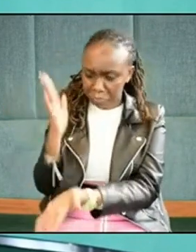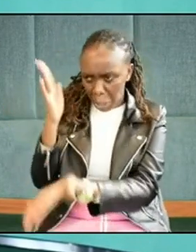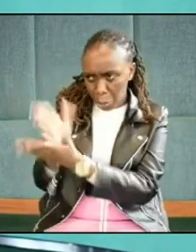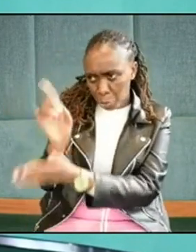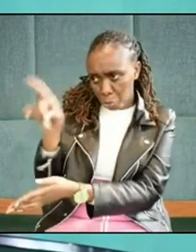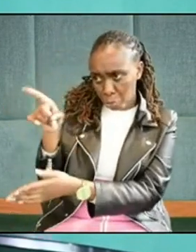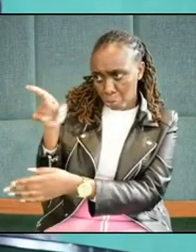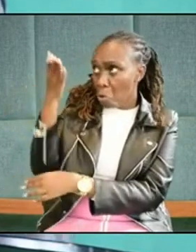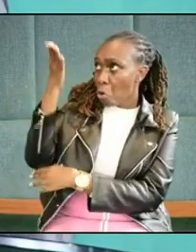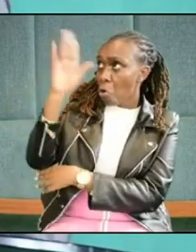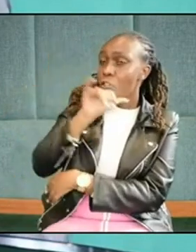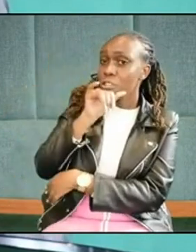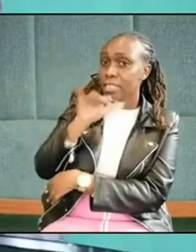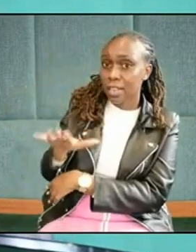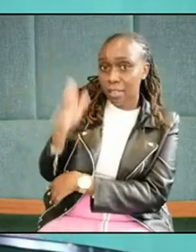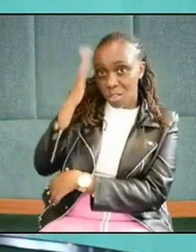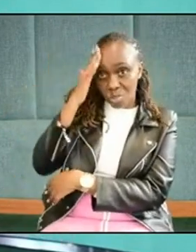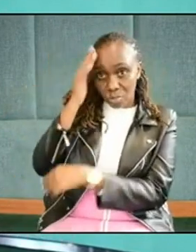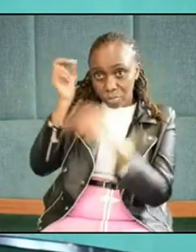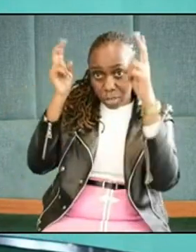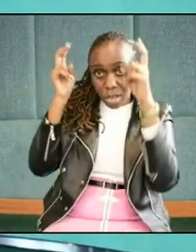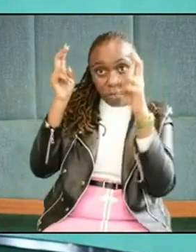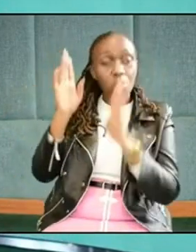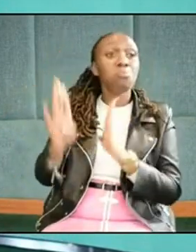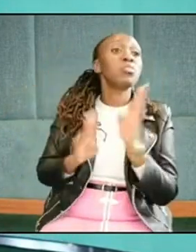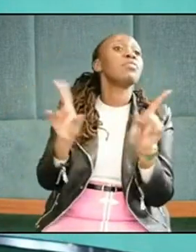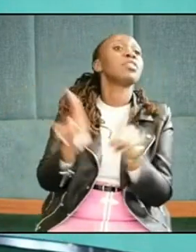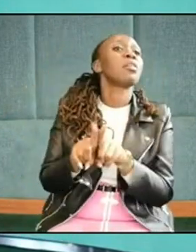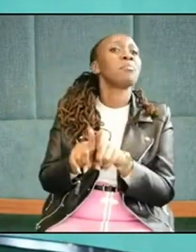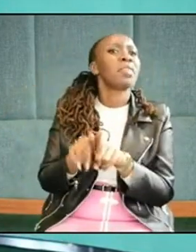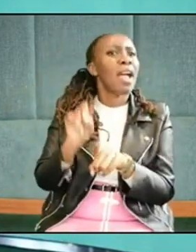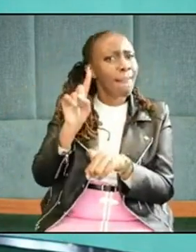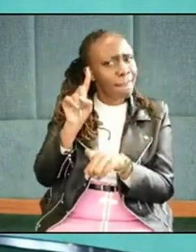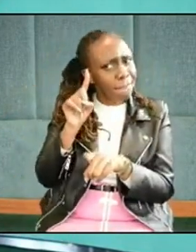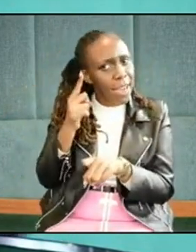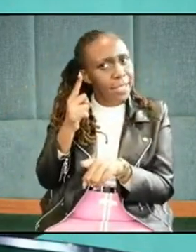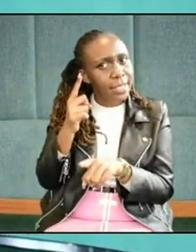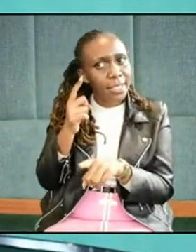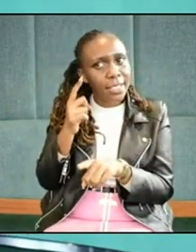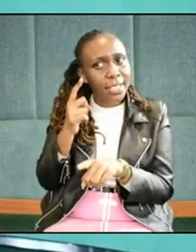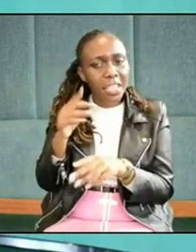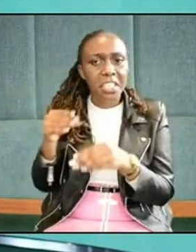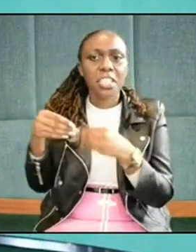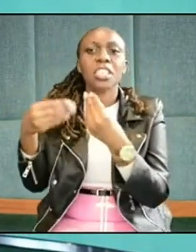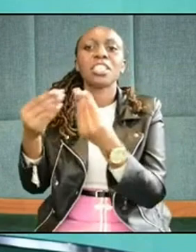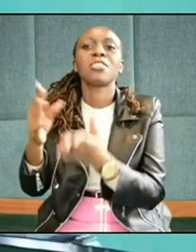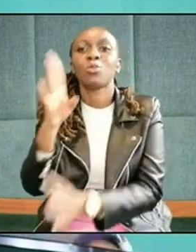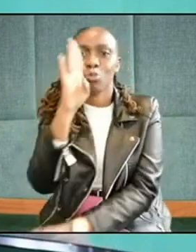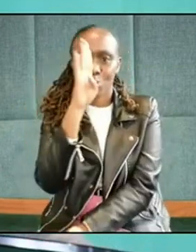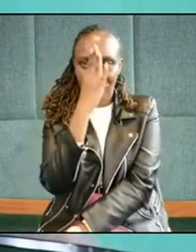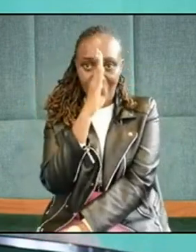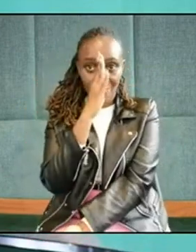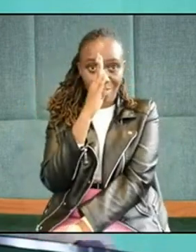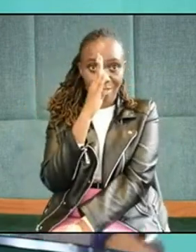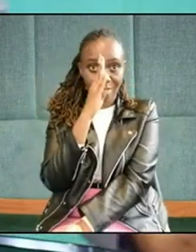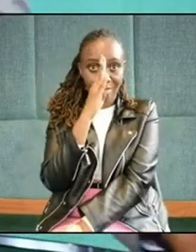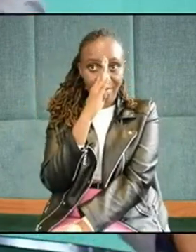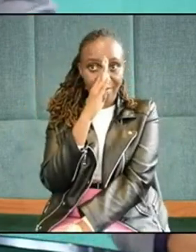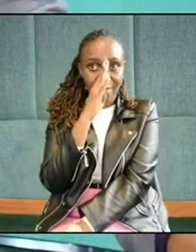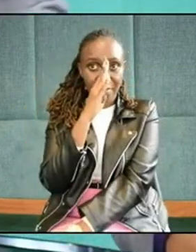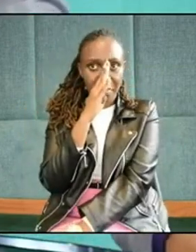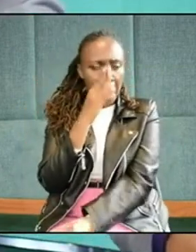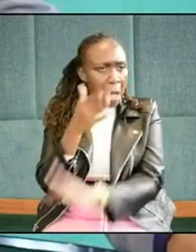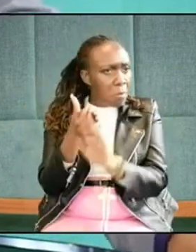God. You know, that's how the devil comes. He first plants what? Doubt. Have you heard young